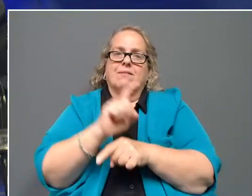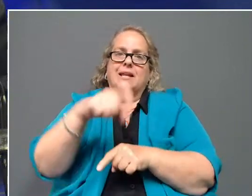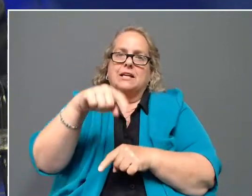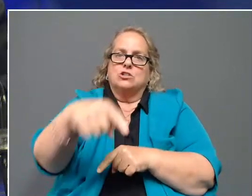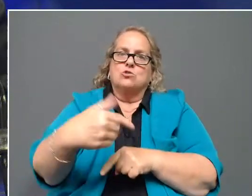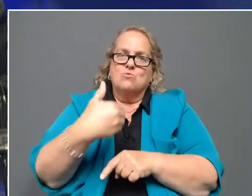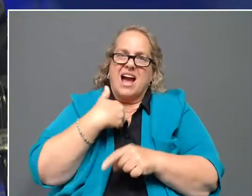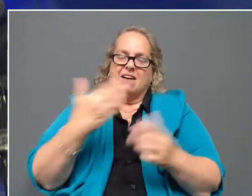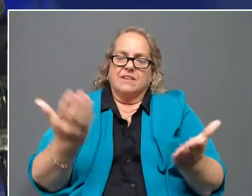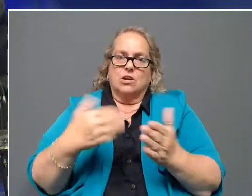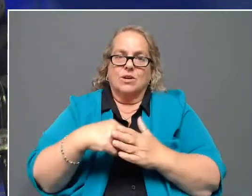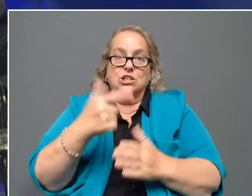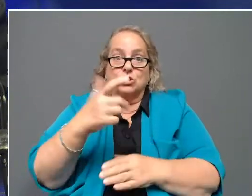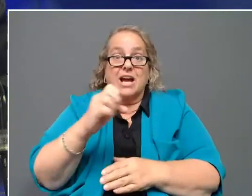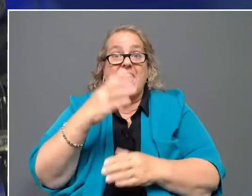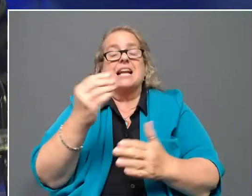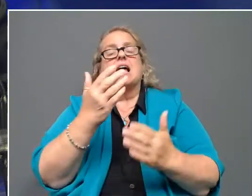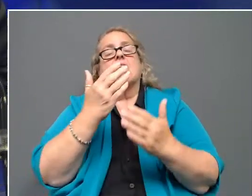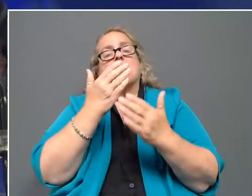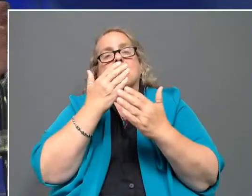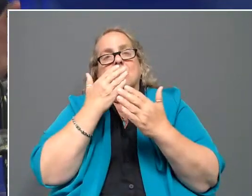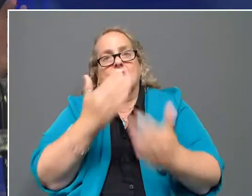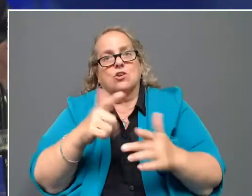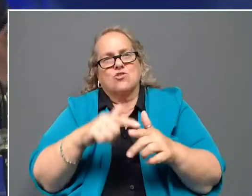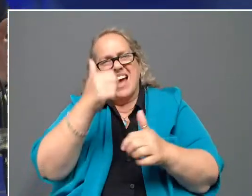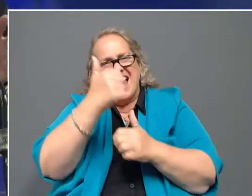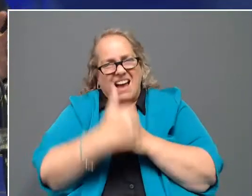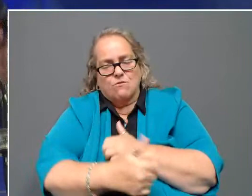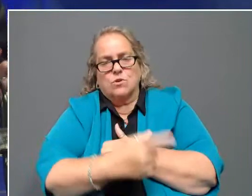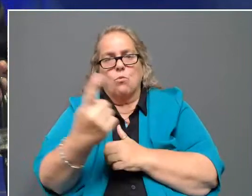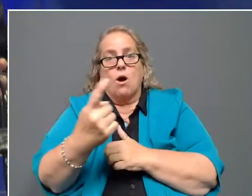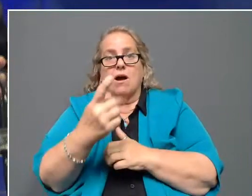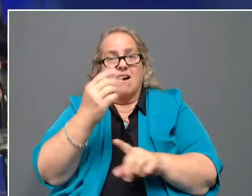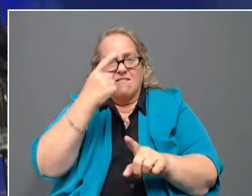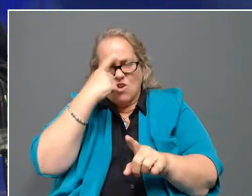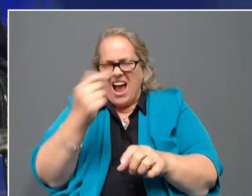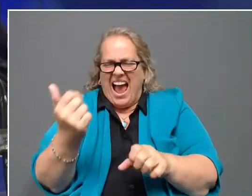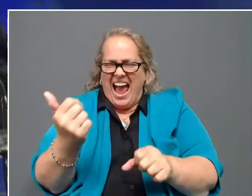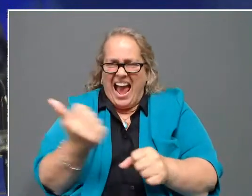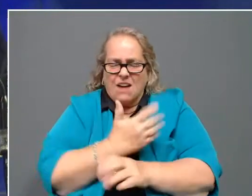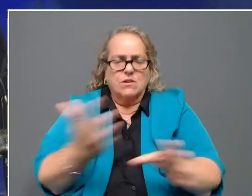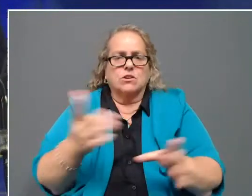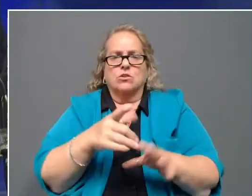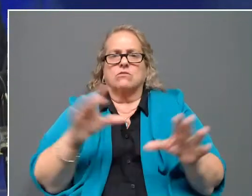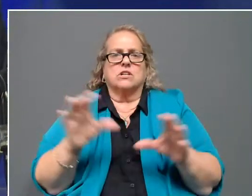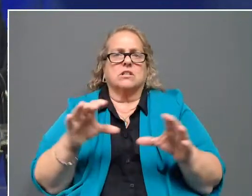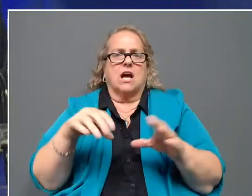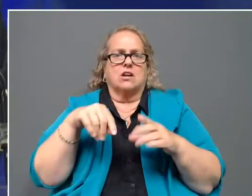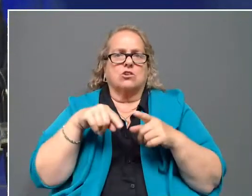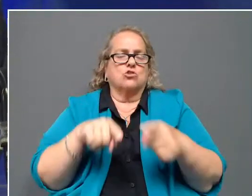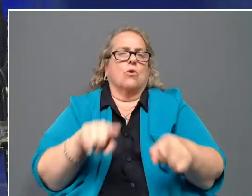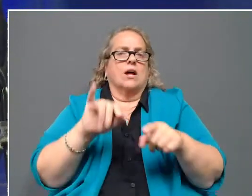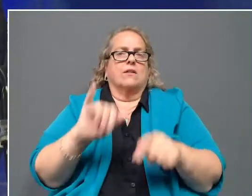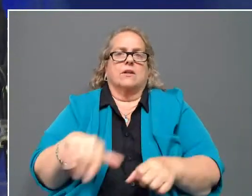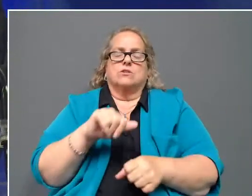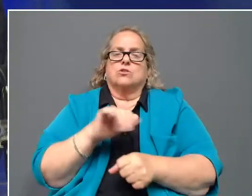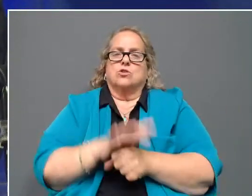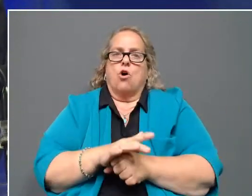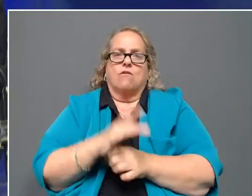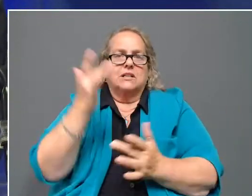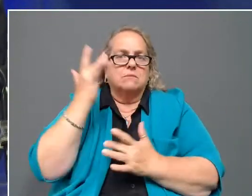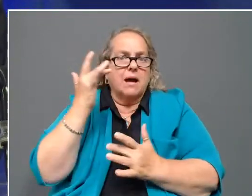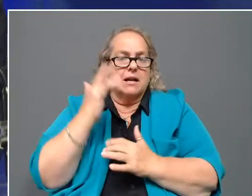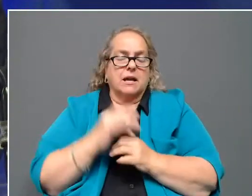to everybody and for everything you have done in this pandemic. You know, we have seen the